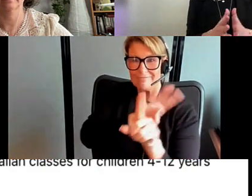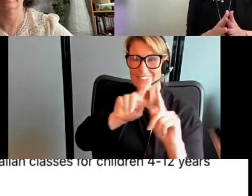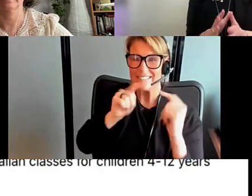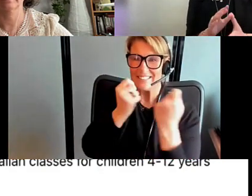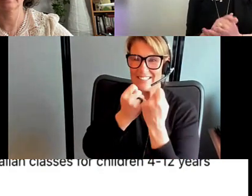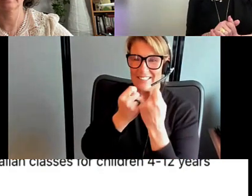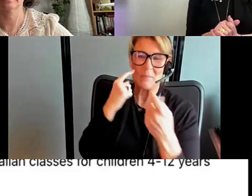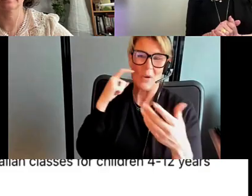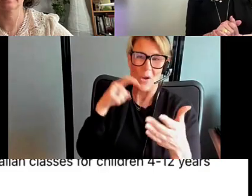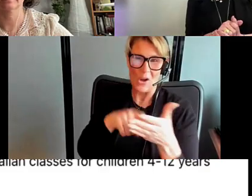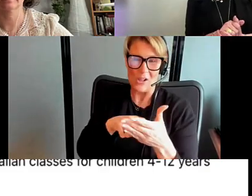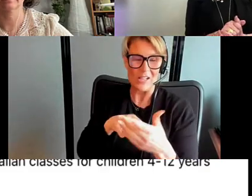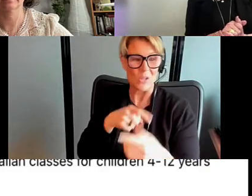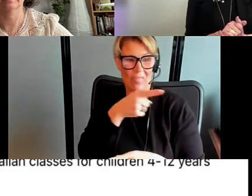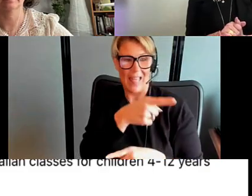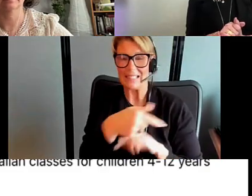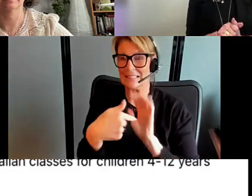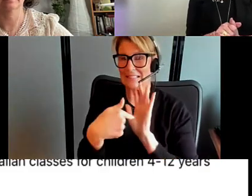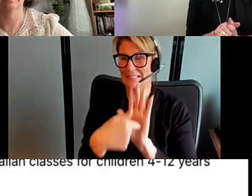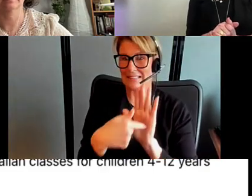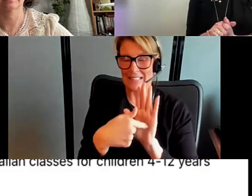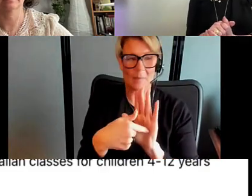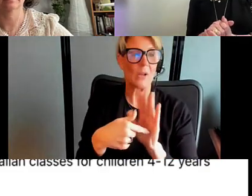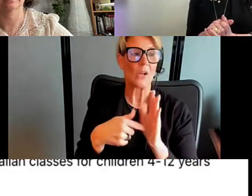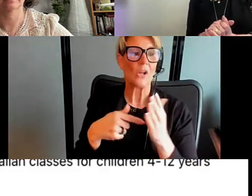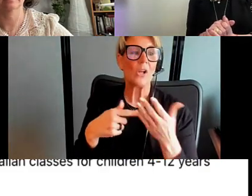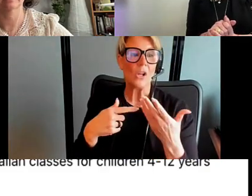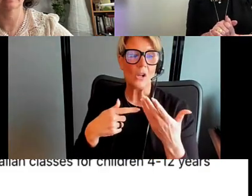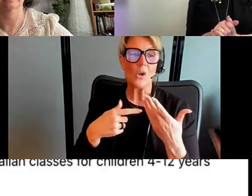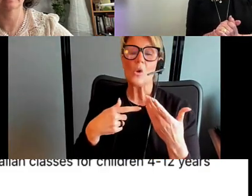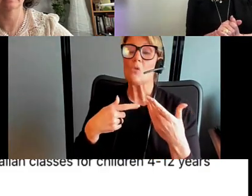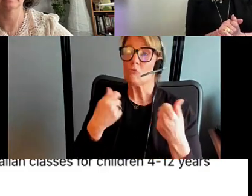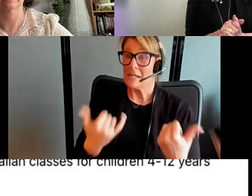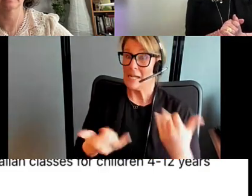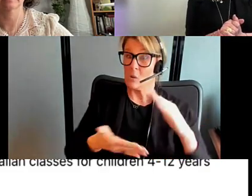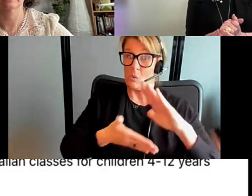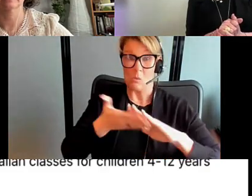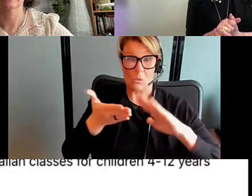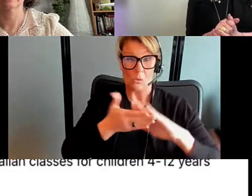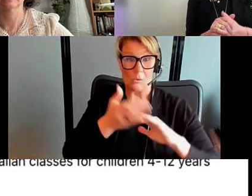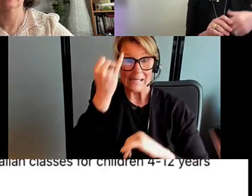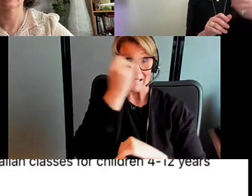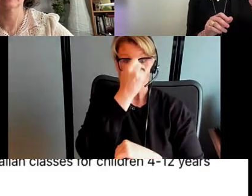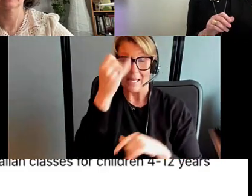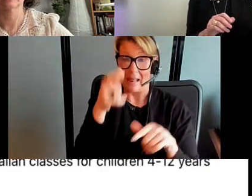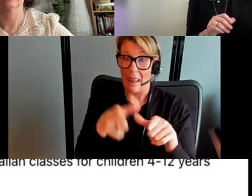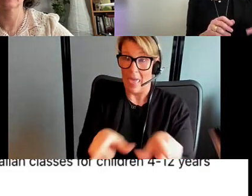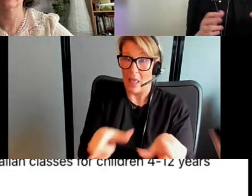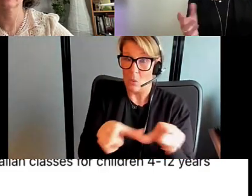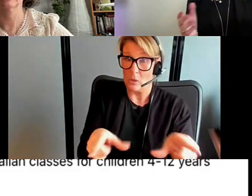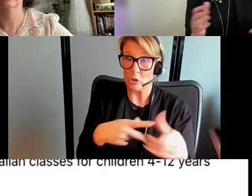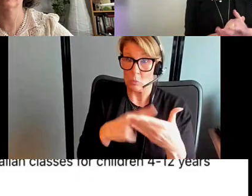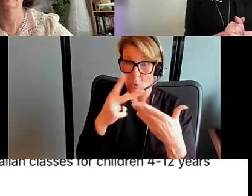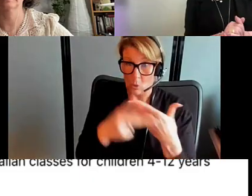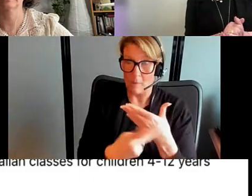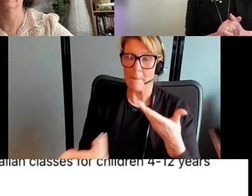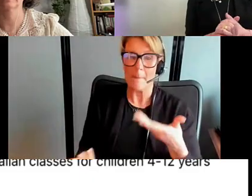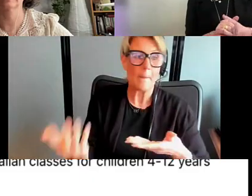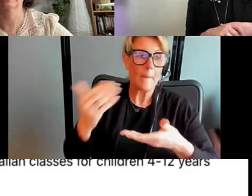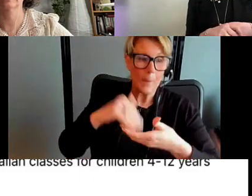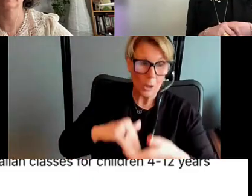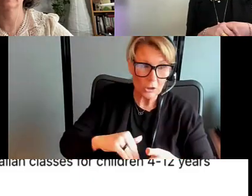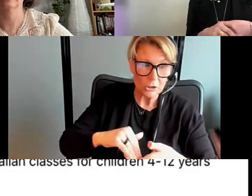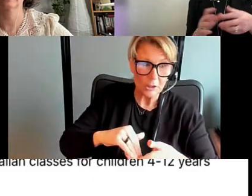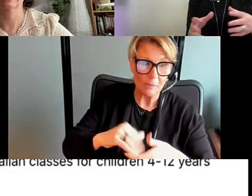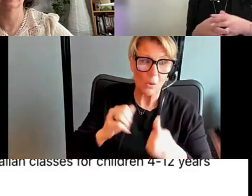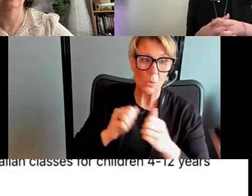basically an example that we're running the Italian language program. It's a partnership between the Cruzo Club, which is